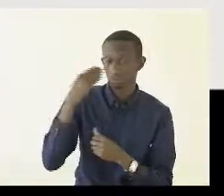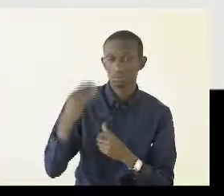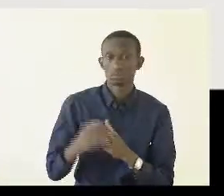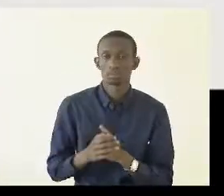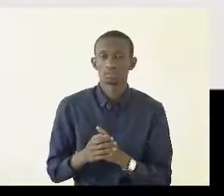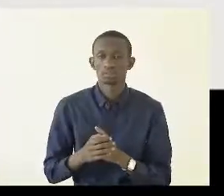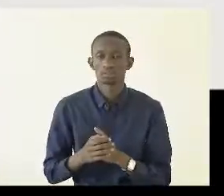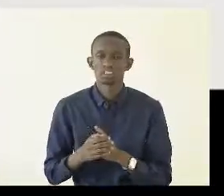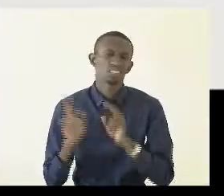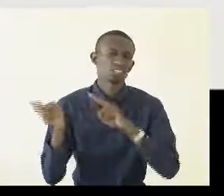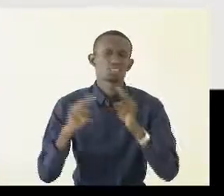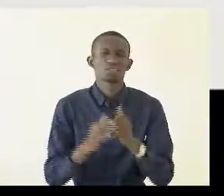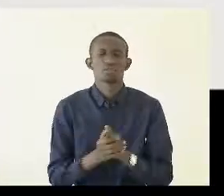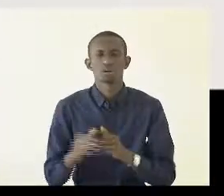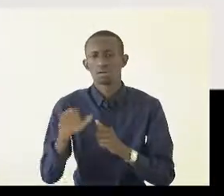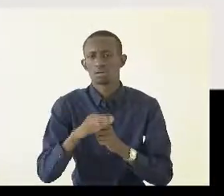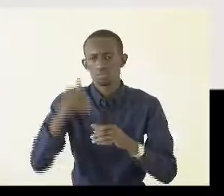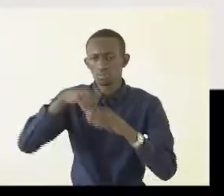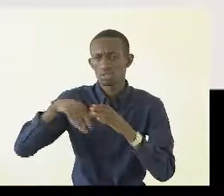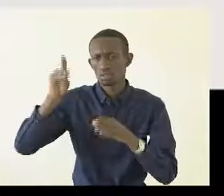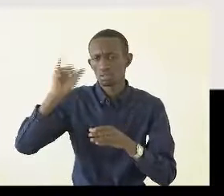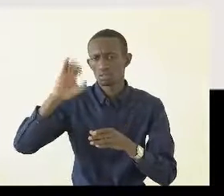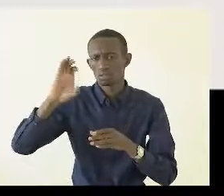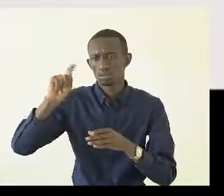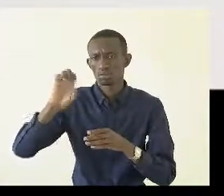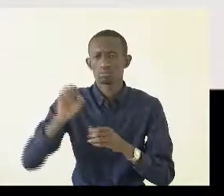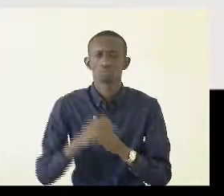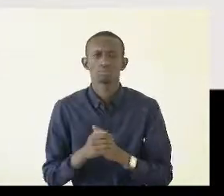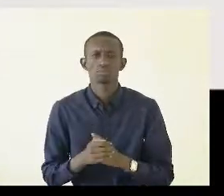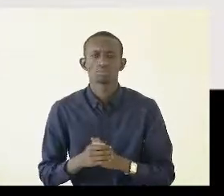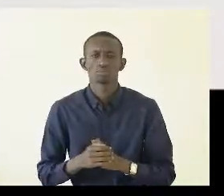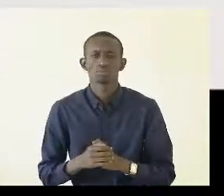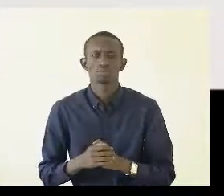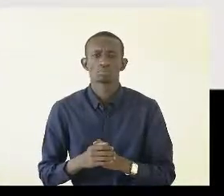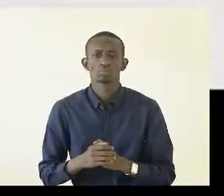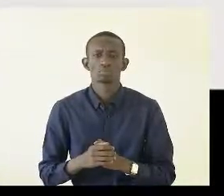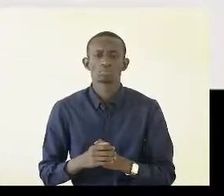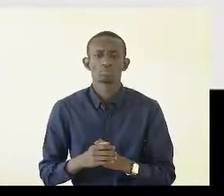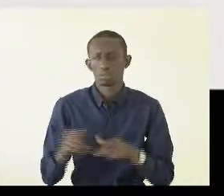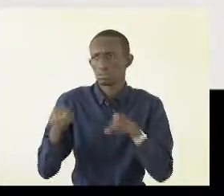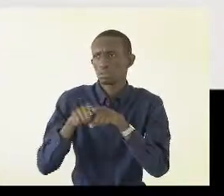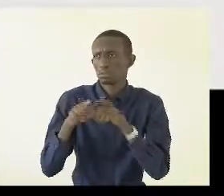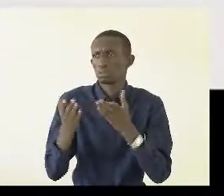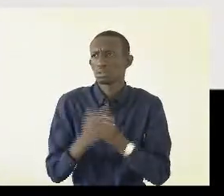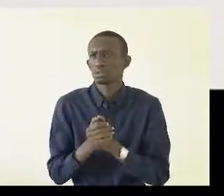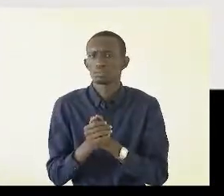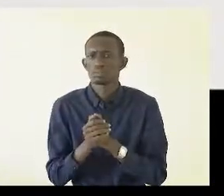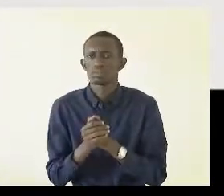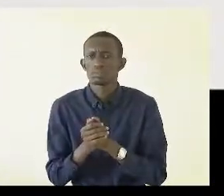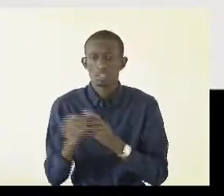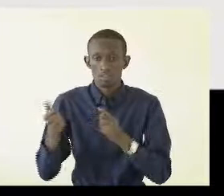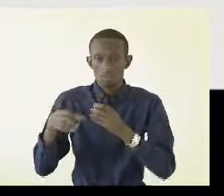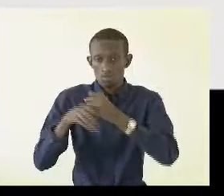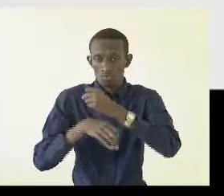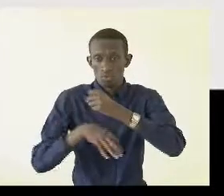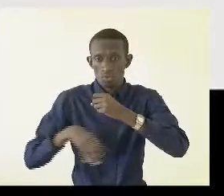in dicot or dicotyledonous plants like beans. Then we have fibrous